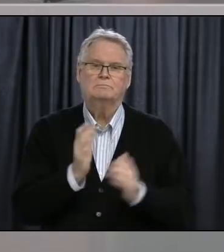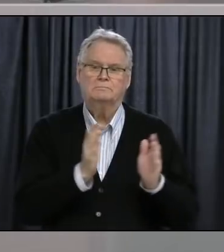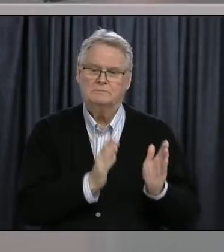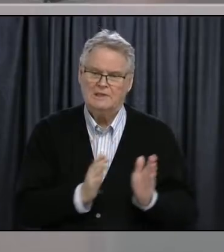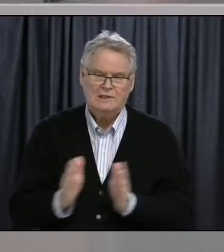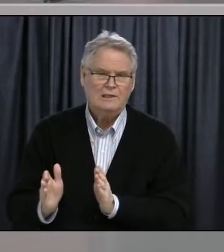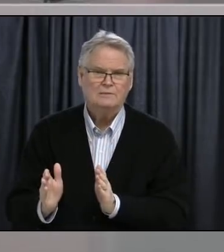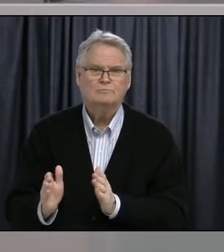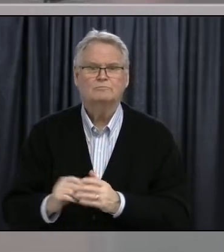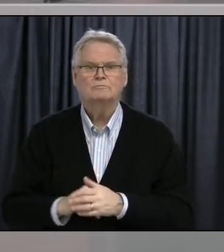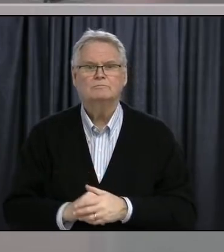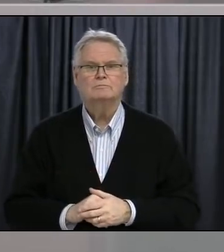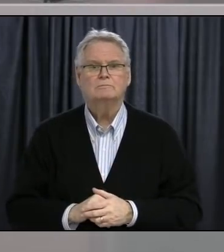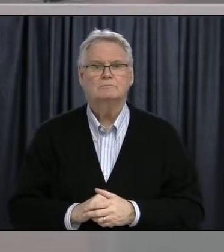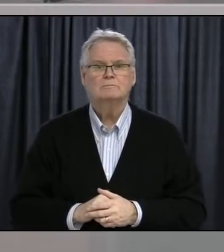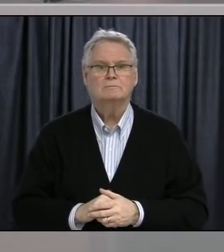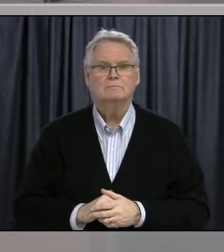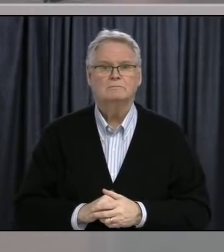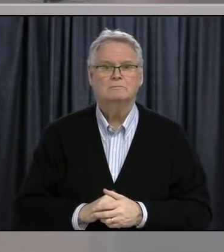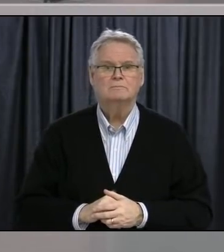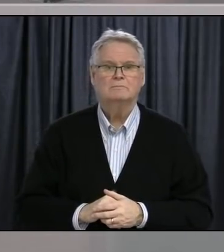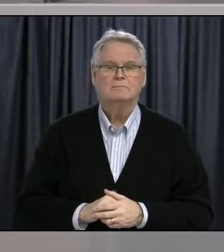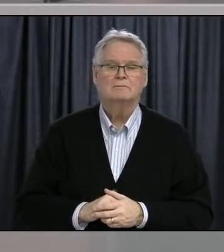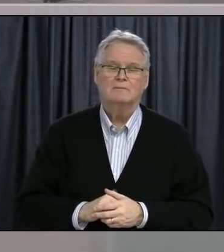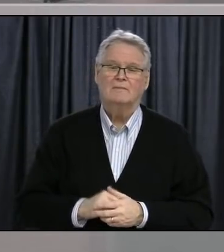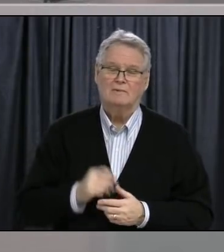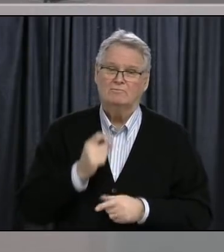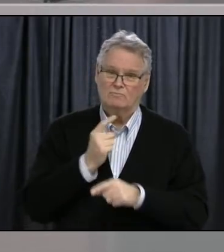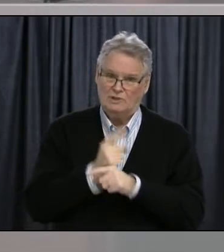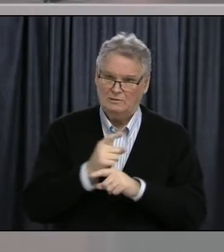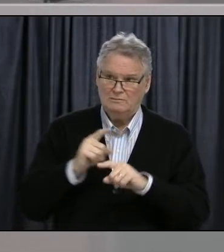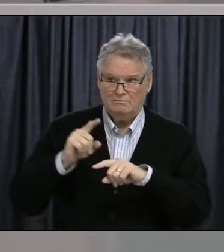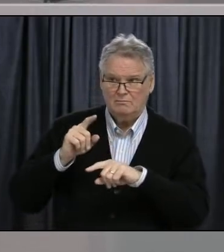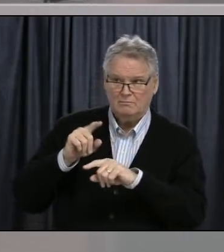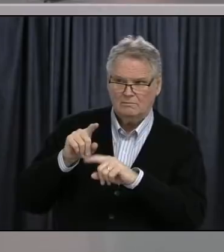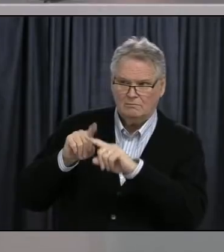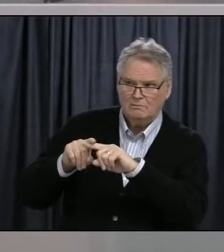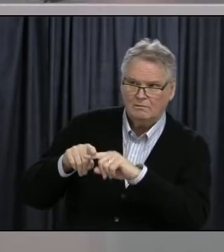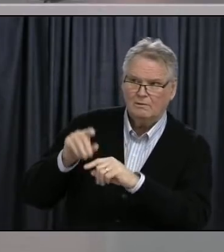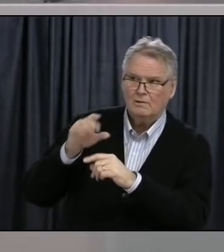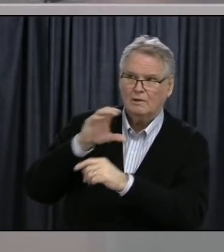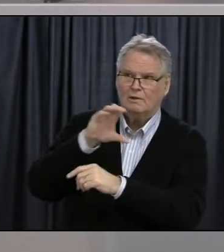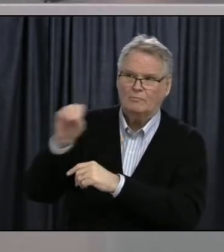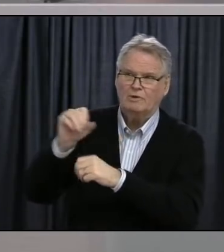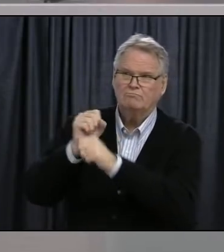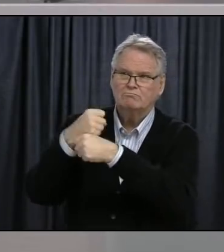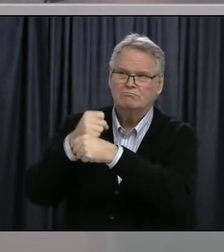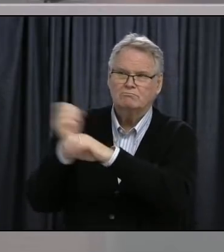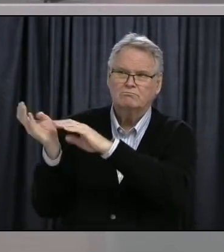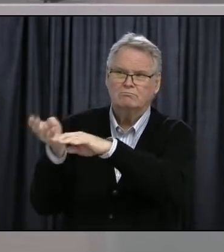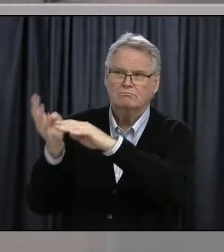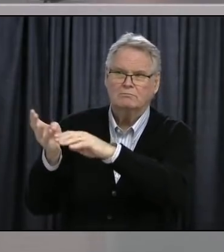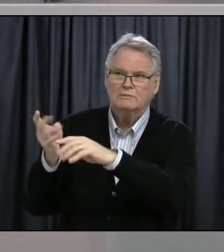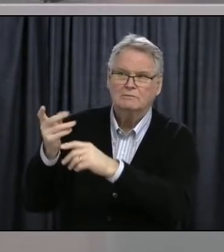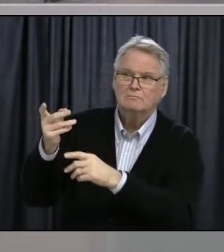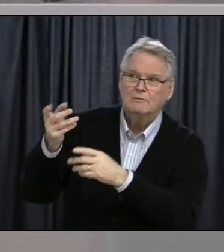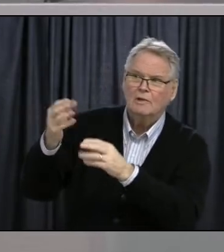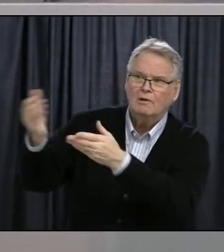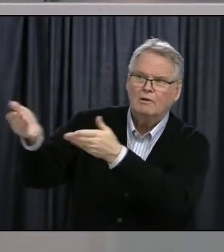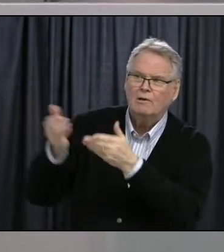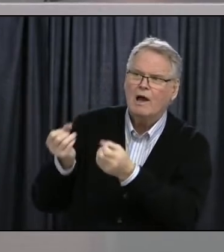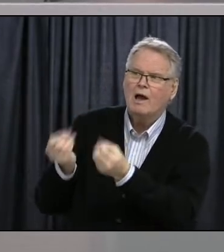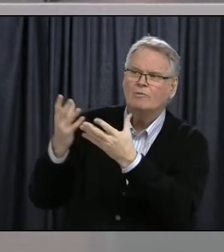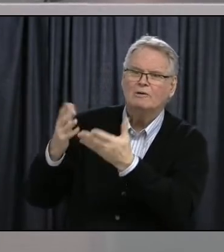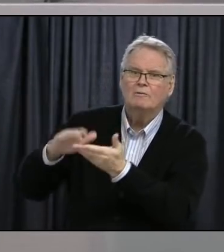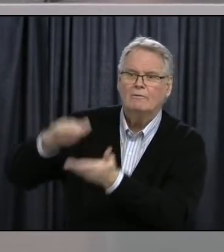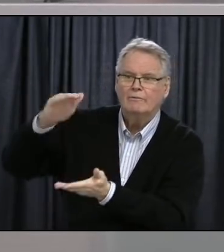upon vaccine supply and a number of other factors. Based on what we know right now about our situation and how things are right now, how likely is it that